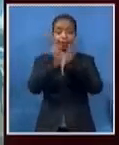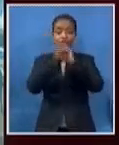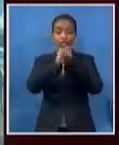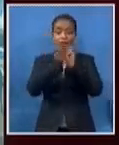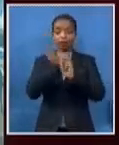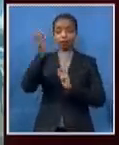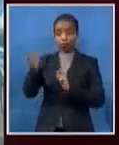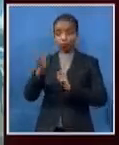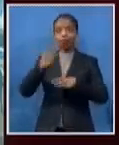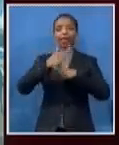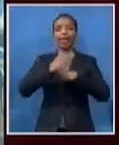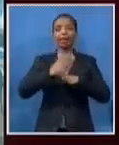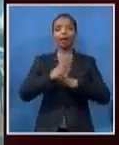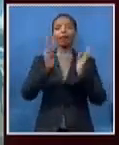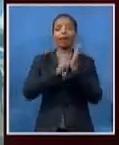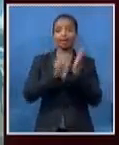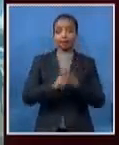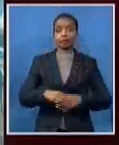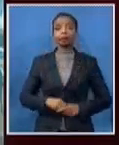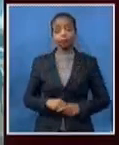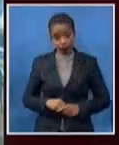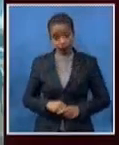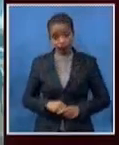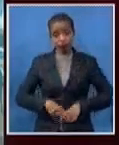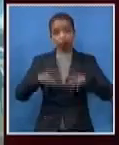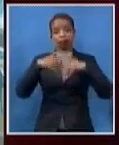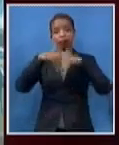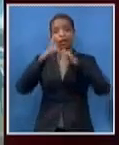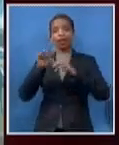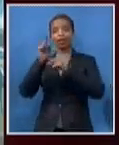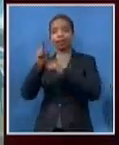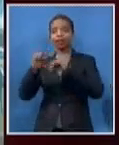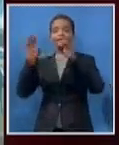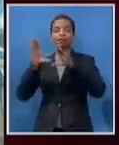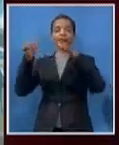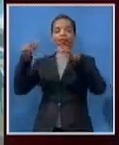Collective bargaining should not be extended to small businesses who are not party to